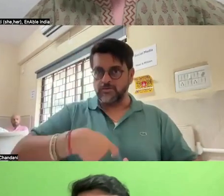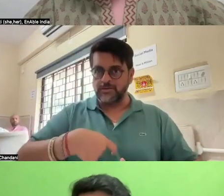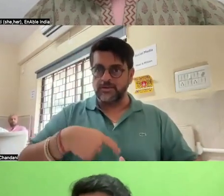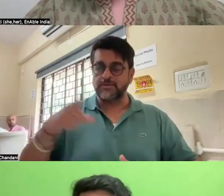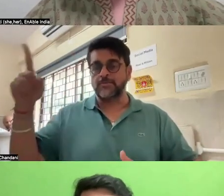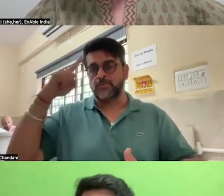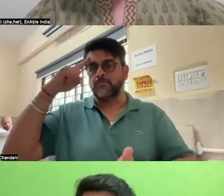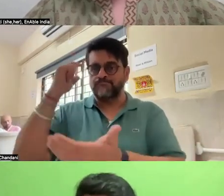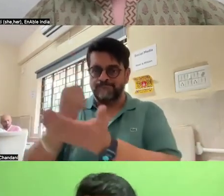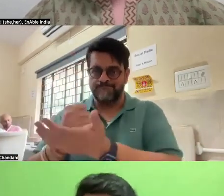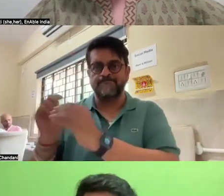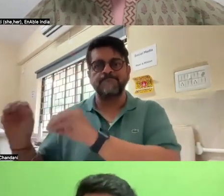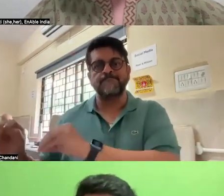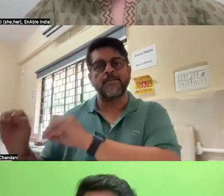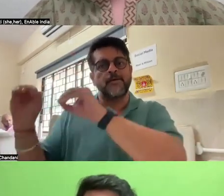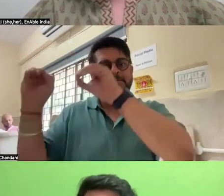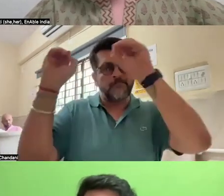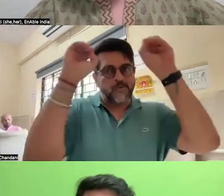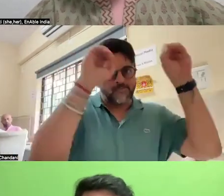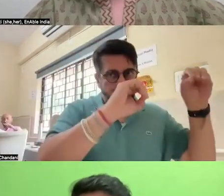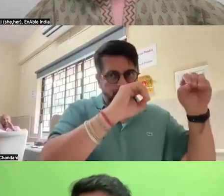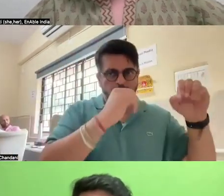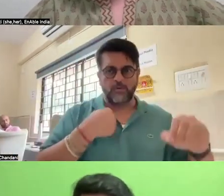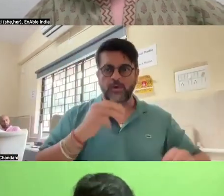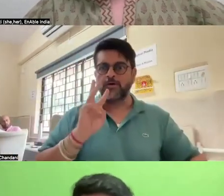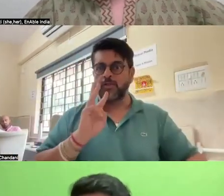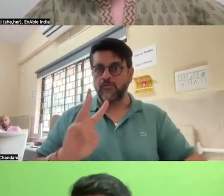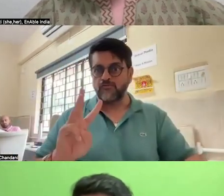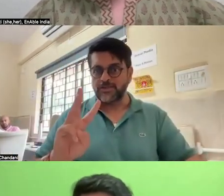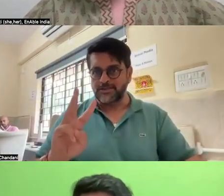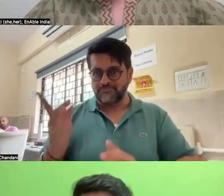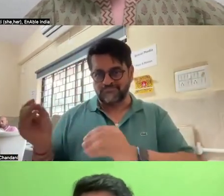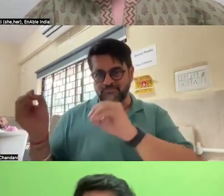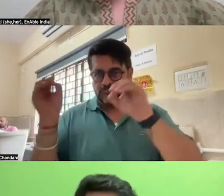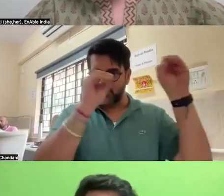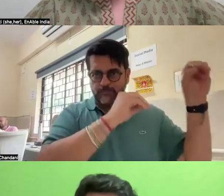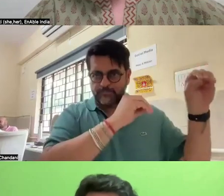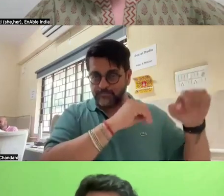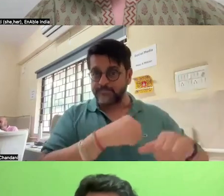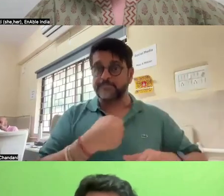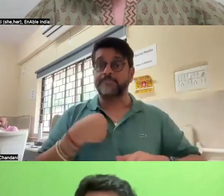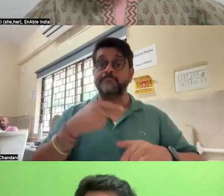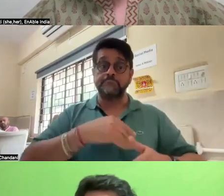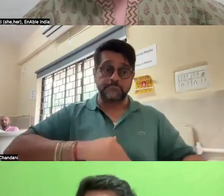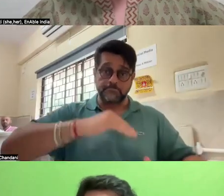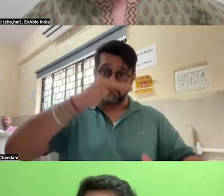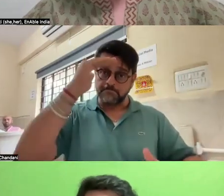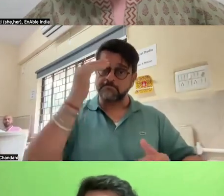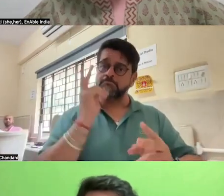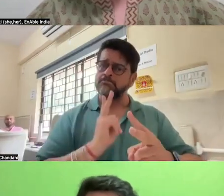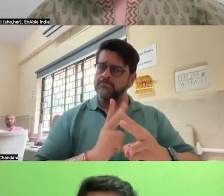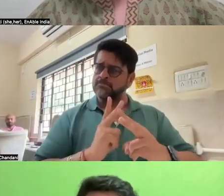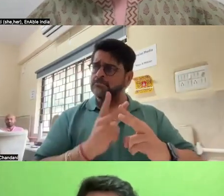get a better chance at life, and we moved to US. So I was 3 years old at that time.